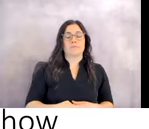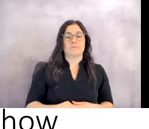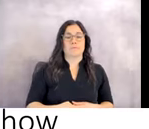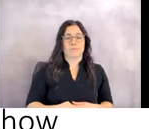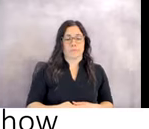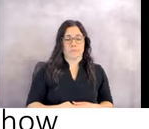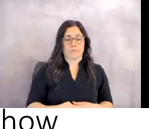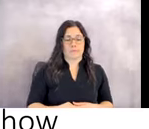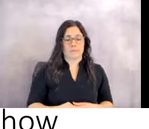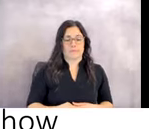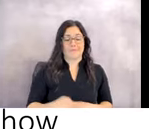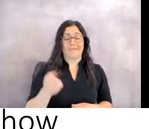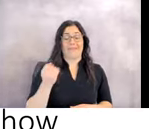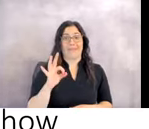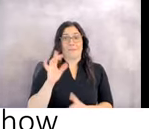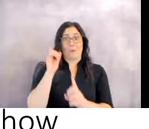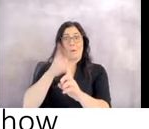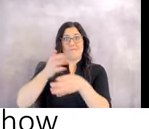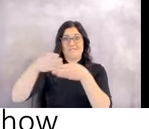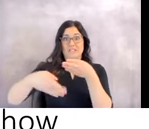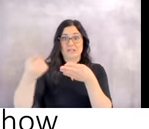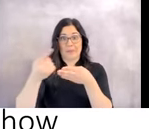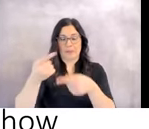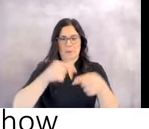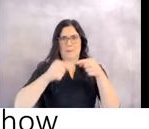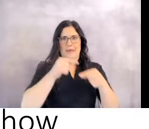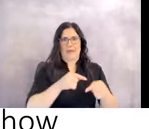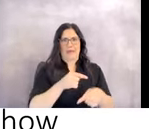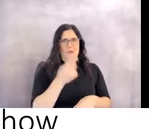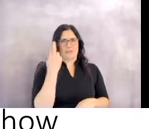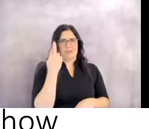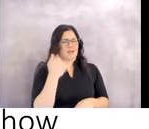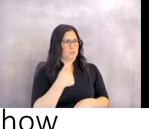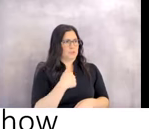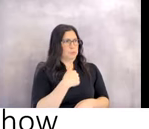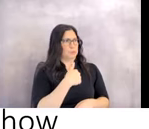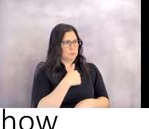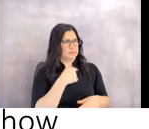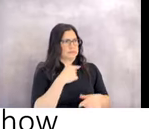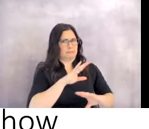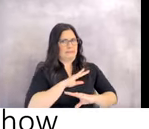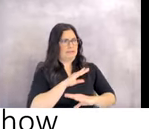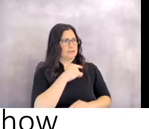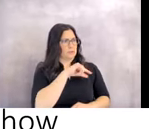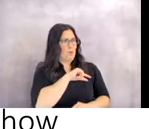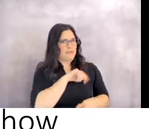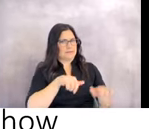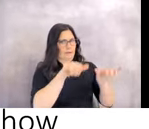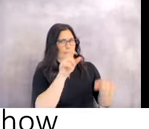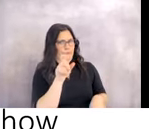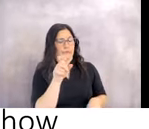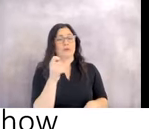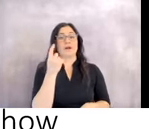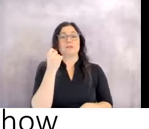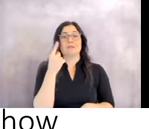before we finish something, we go back and we say, okay, did we meet this criteria? So if I asked all of you, is this a